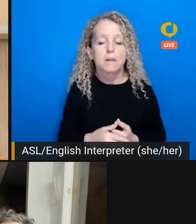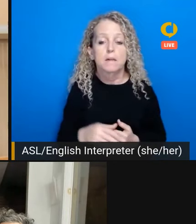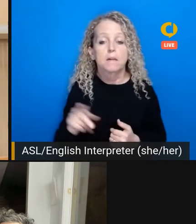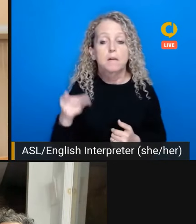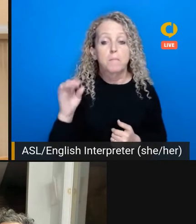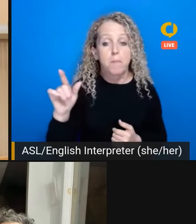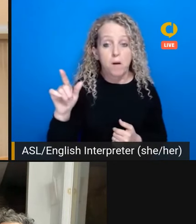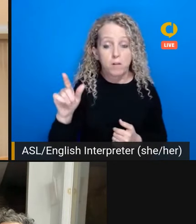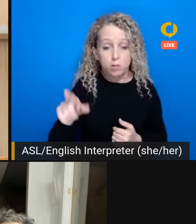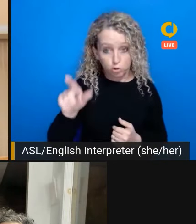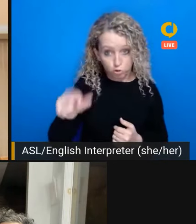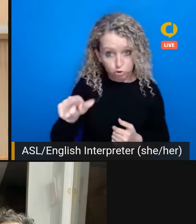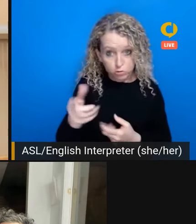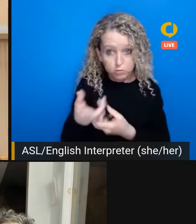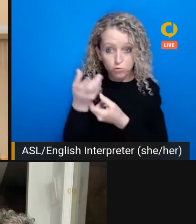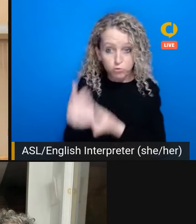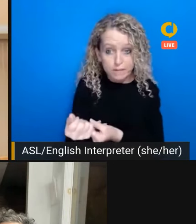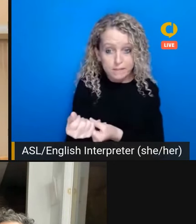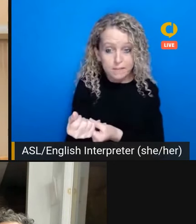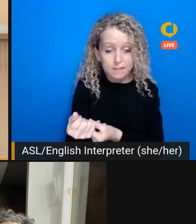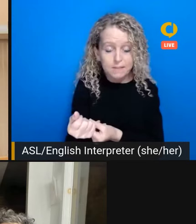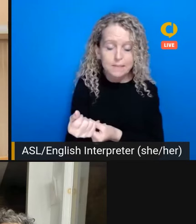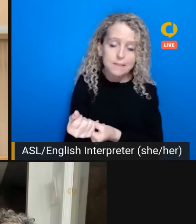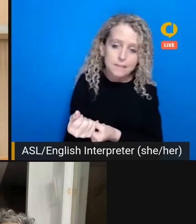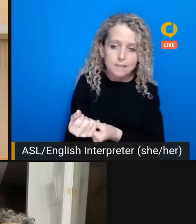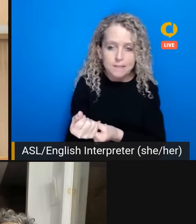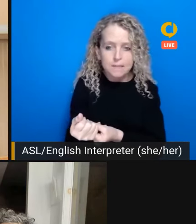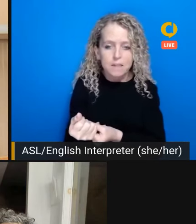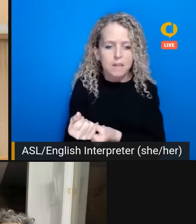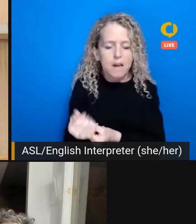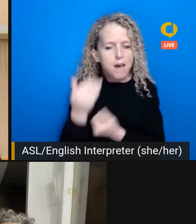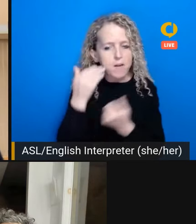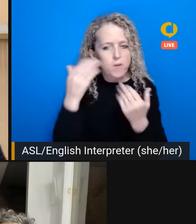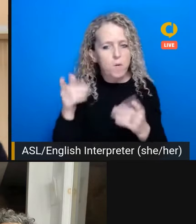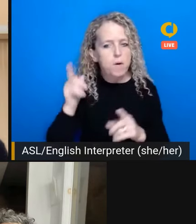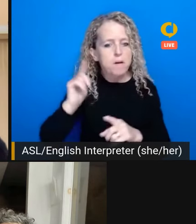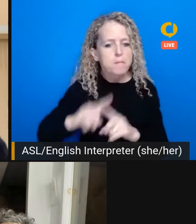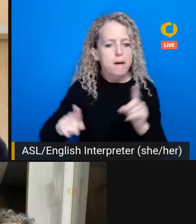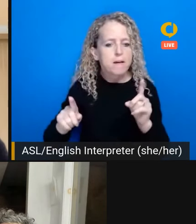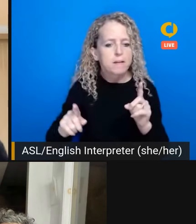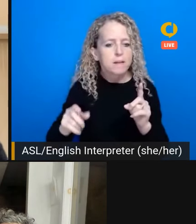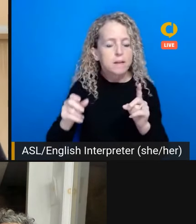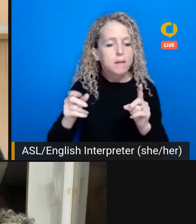trust recommendations and predictions more if they are explained.